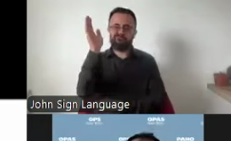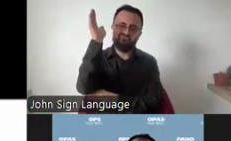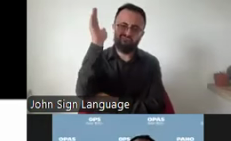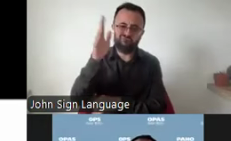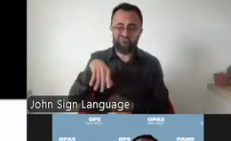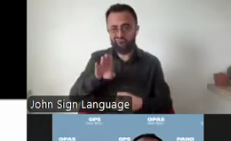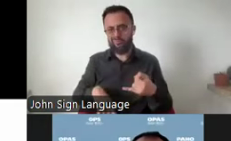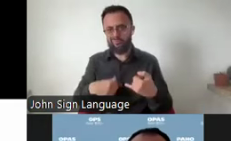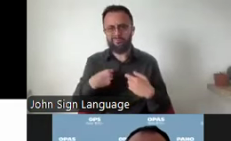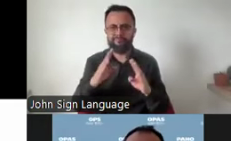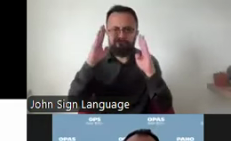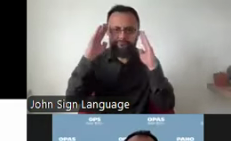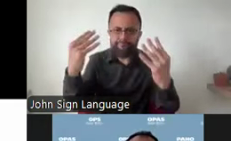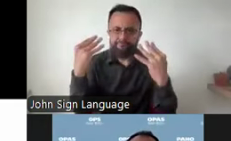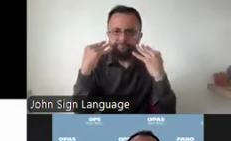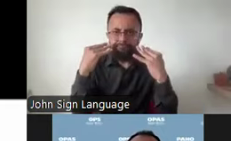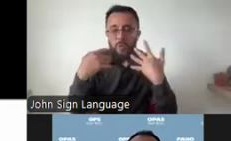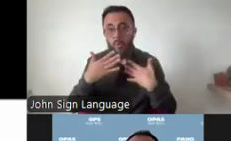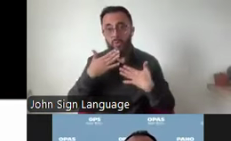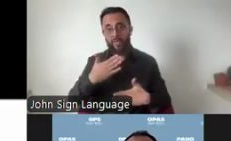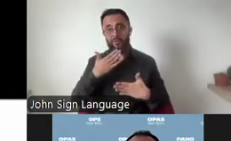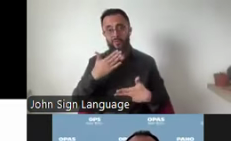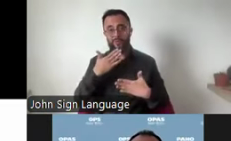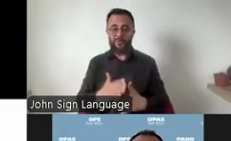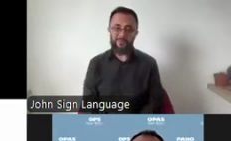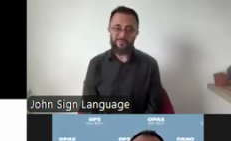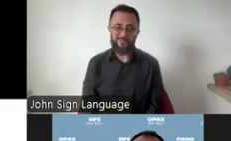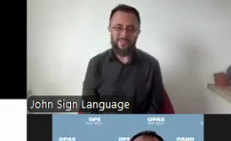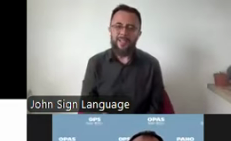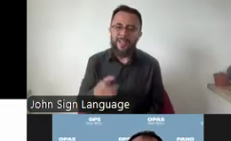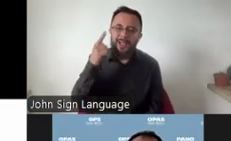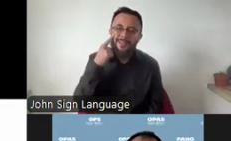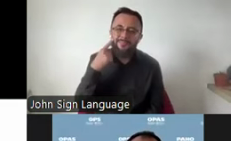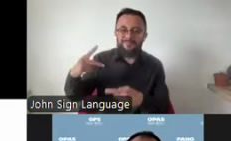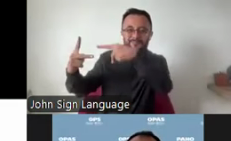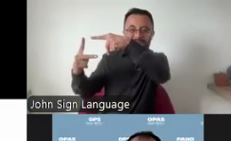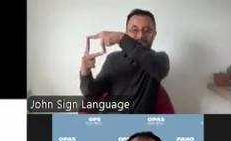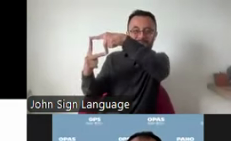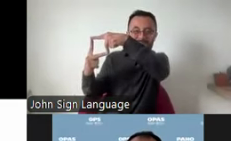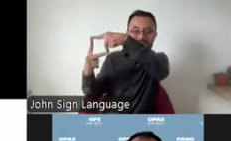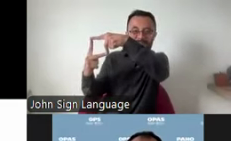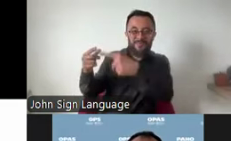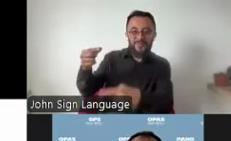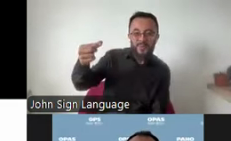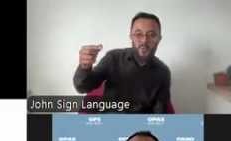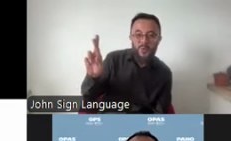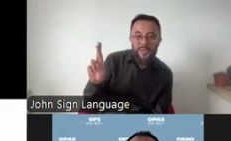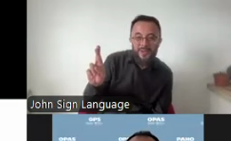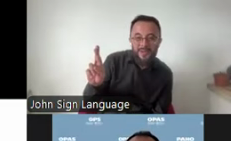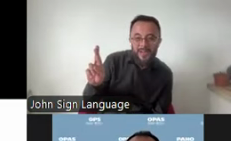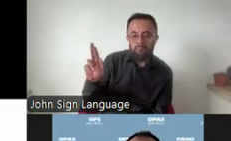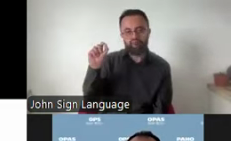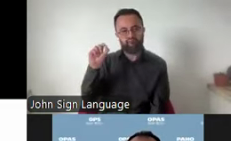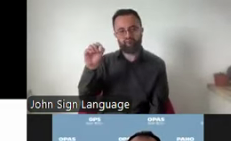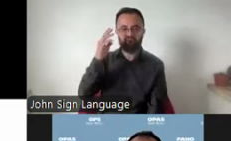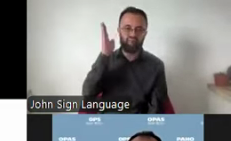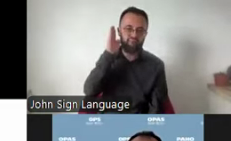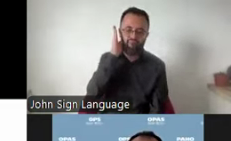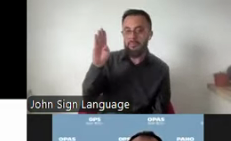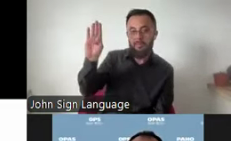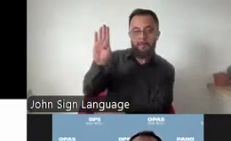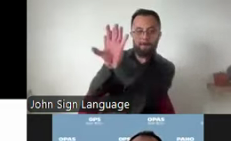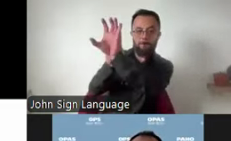code leading you to more resources. There's also our contact details, so please don't hesitate to contact us. Thank